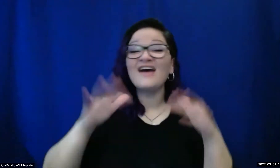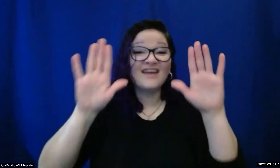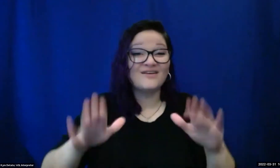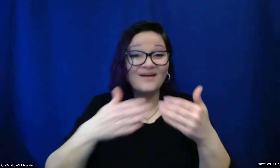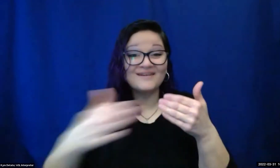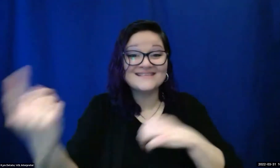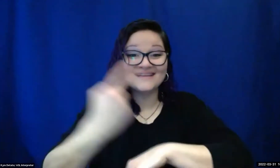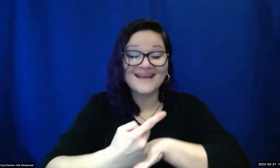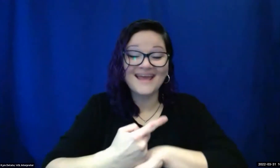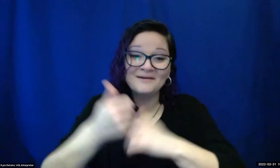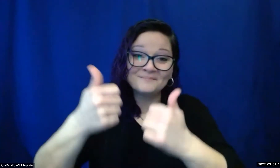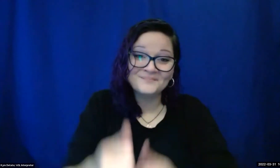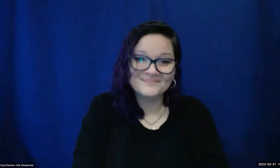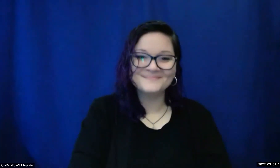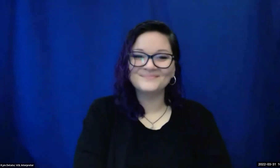day.